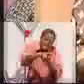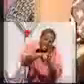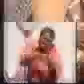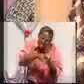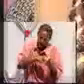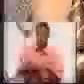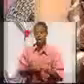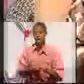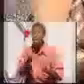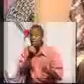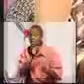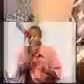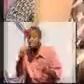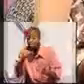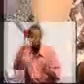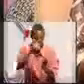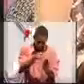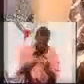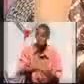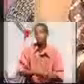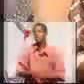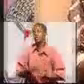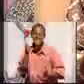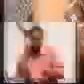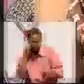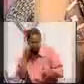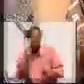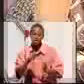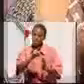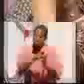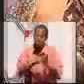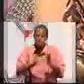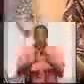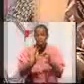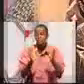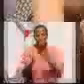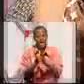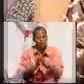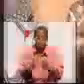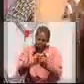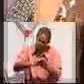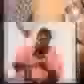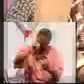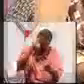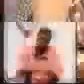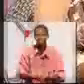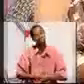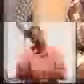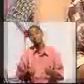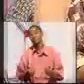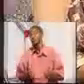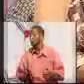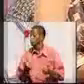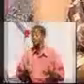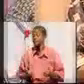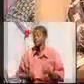life a lot easier for us. Okay. Because then the data will be available with these DPOs. As much as data we're going to collect from the general population, at least it will give us a very good starting point.